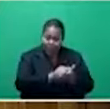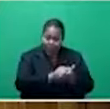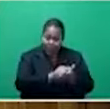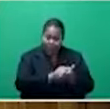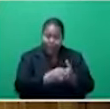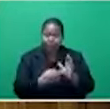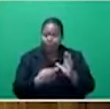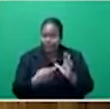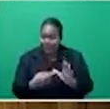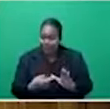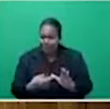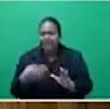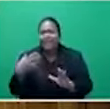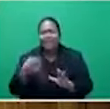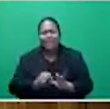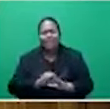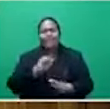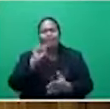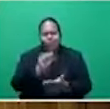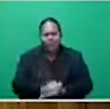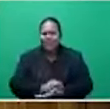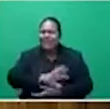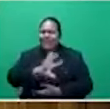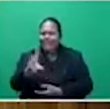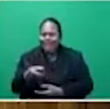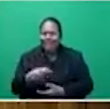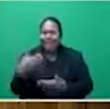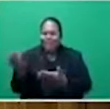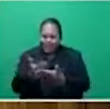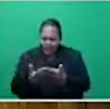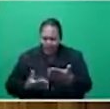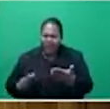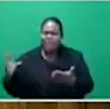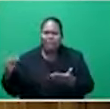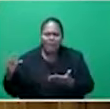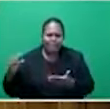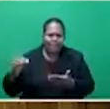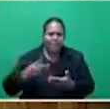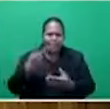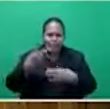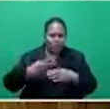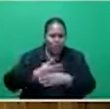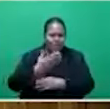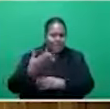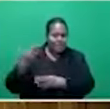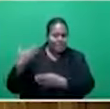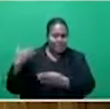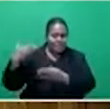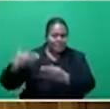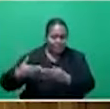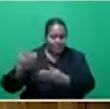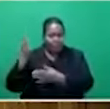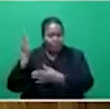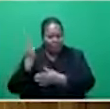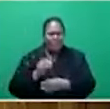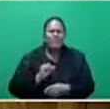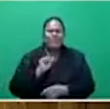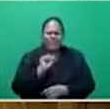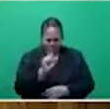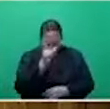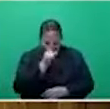every statement that was made by that side of the House or this side of the House. That's his